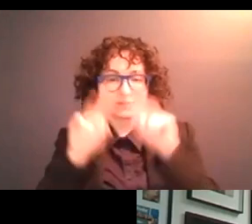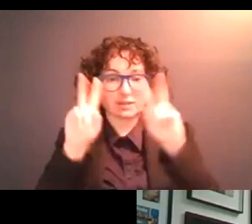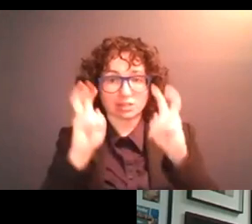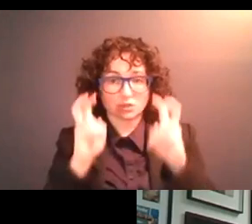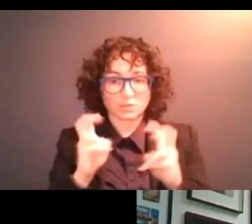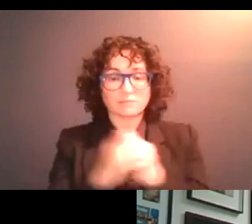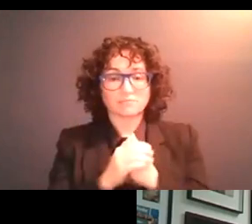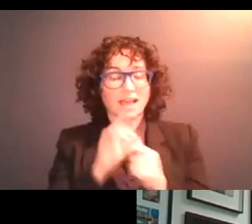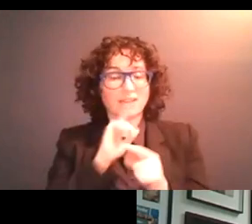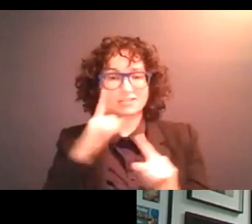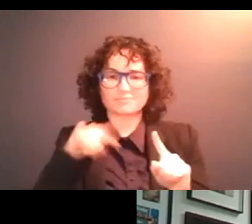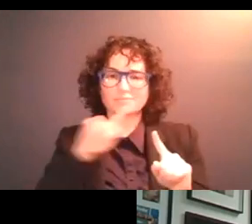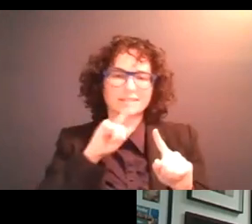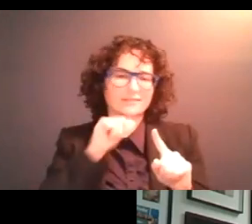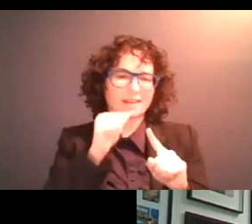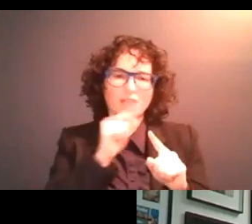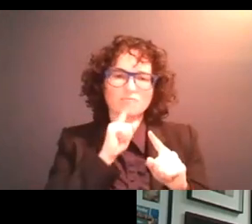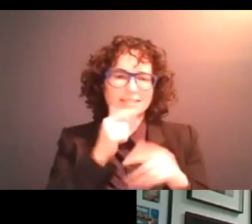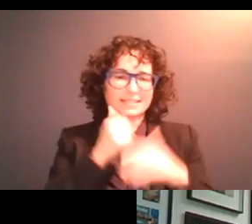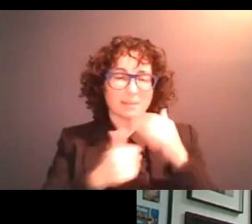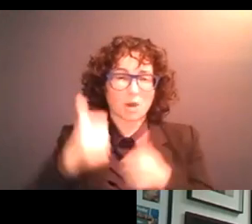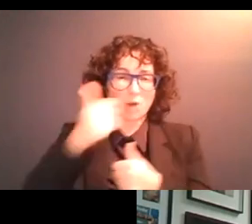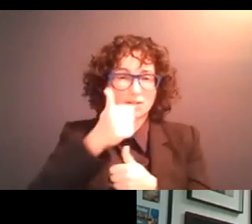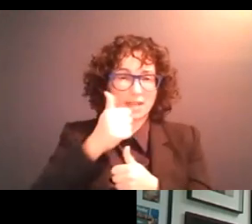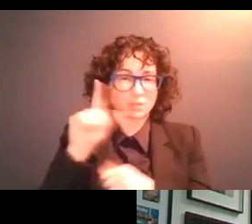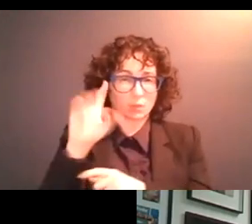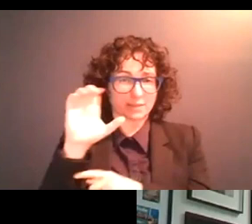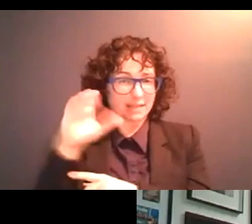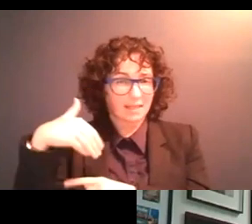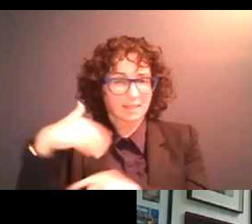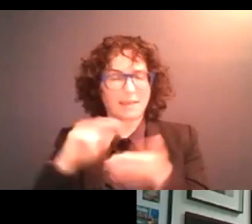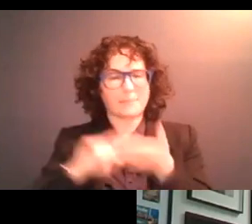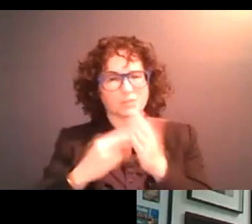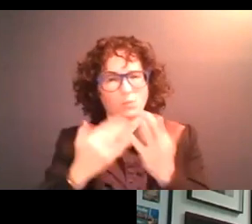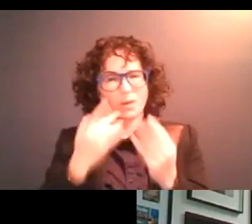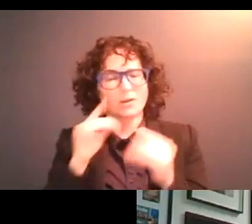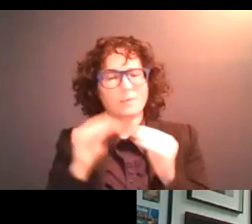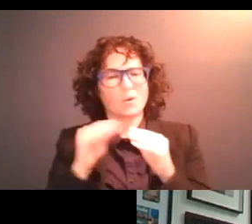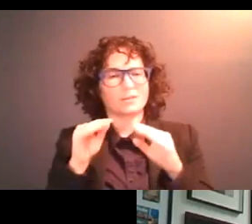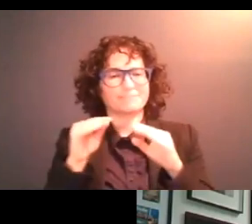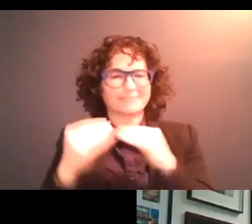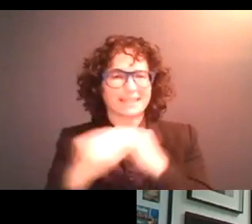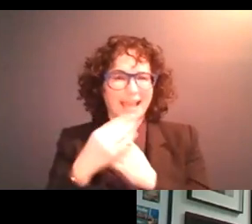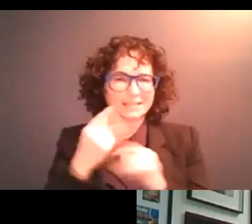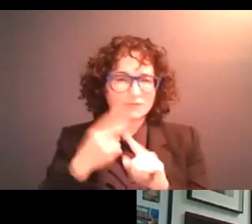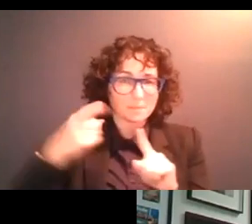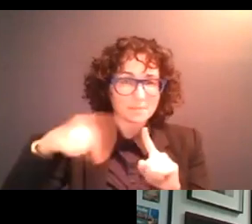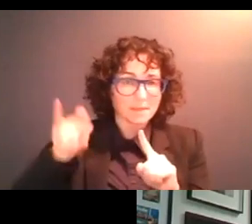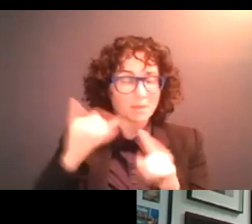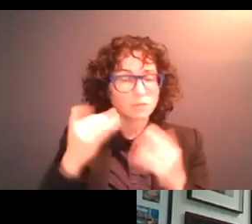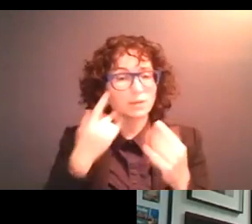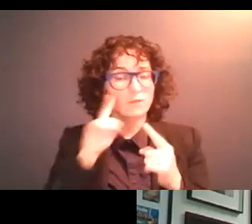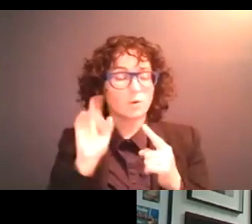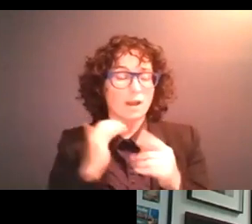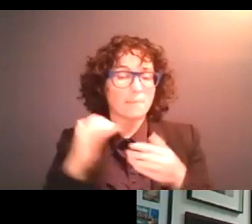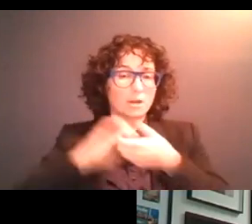have actually not technically sub-prioritized 1C yet. So we're waiting for some further guidance from them, as well as waiting for our partners at the state